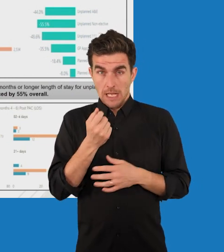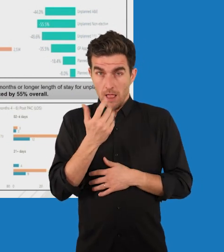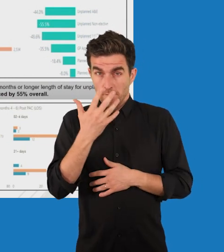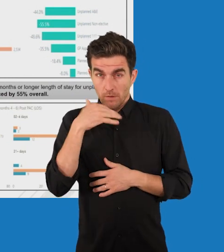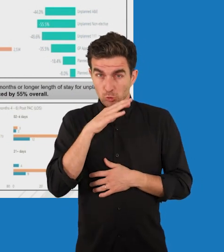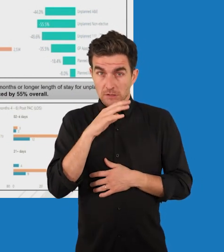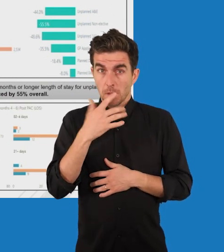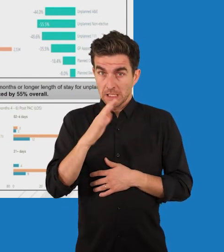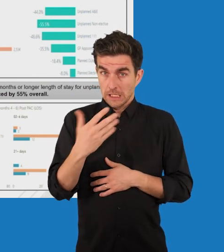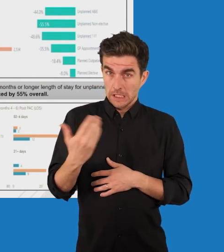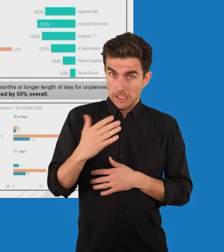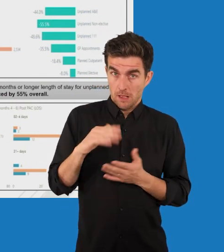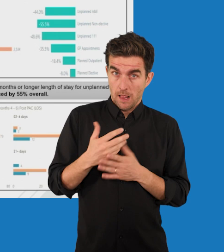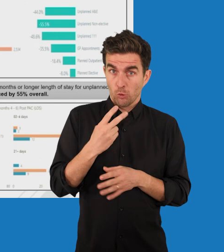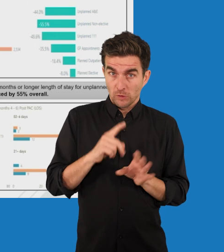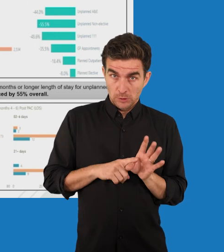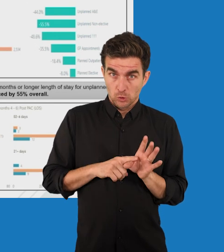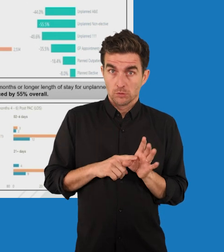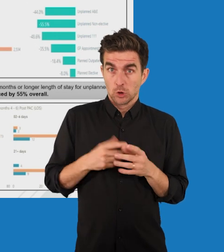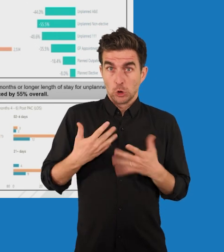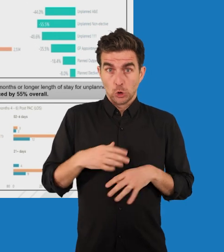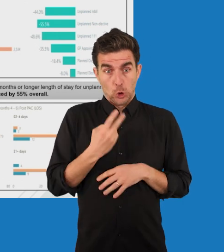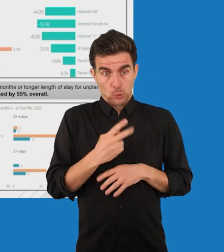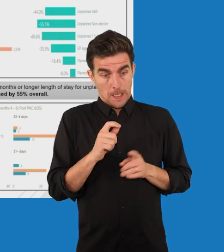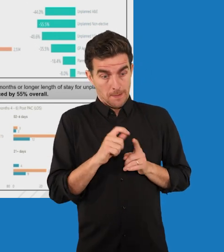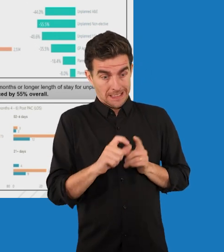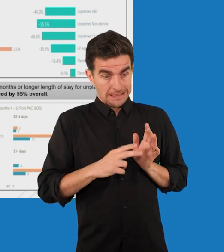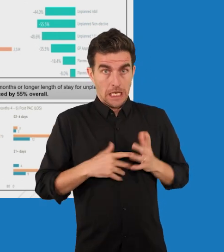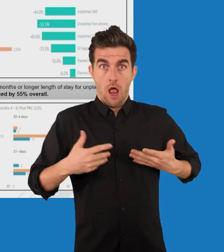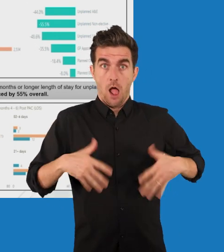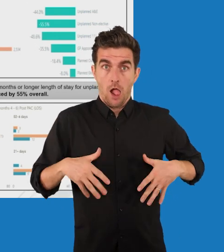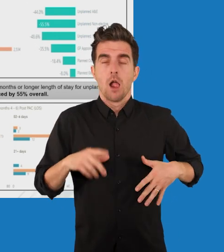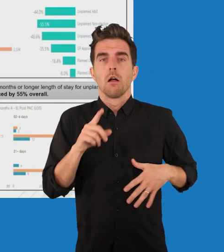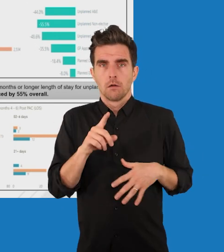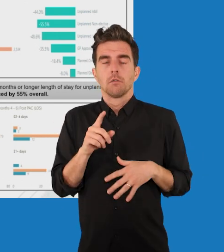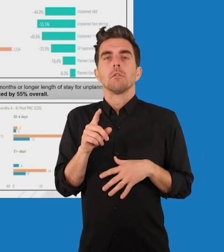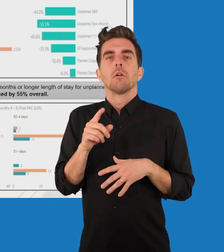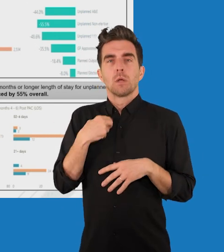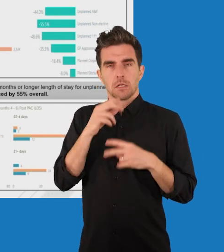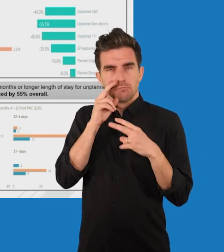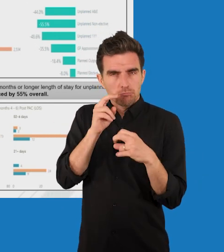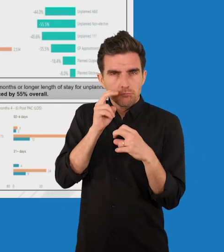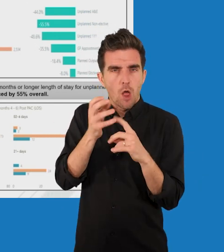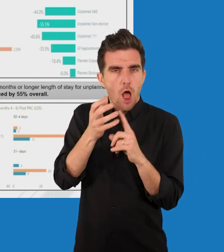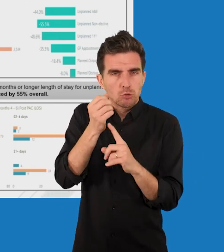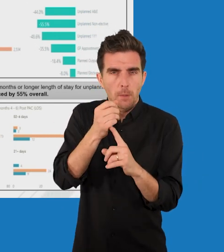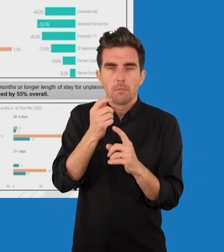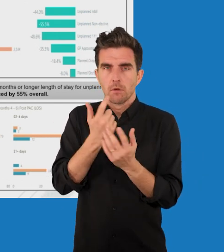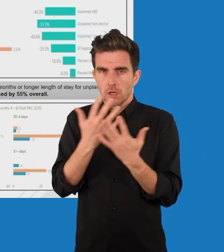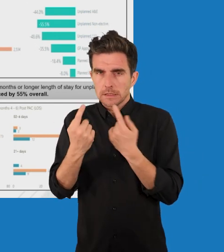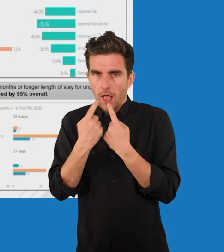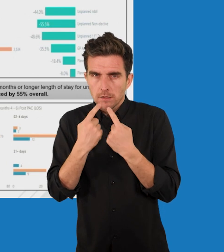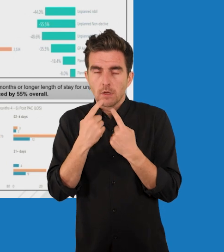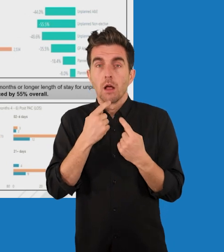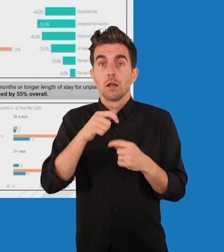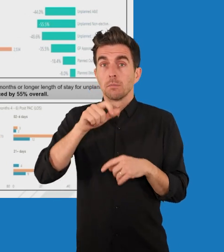we discussed nearly 500 patients over a 2-year period in just 2 PCNs. And in that time,